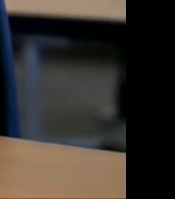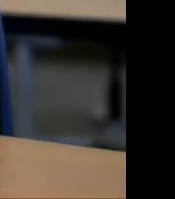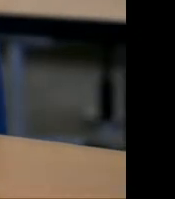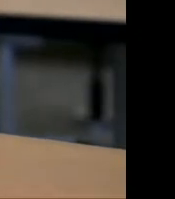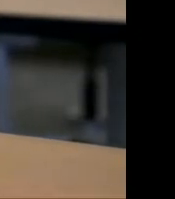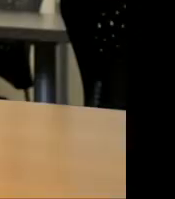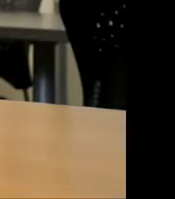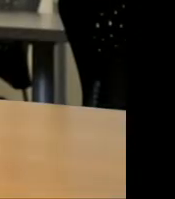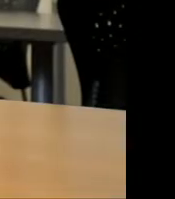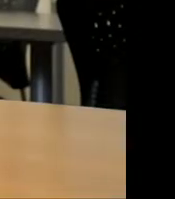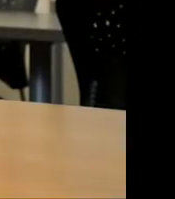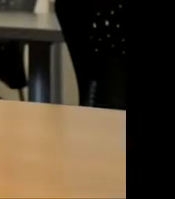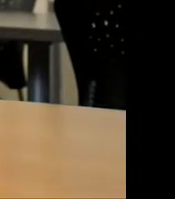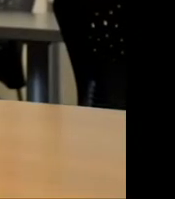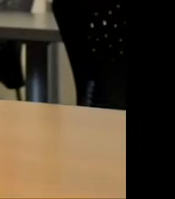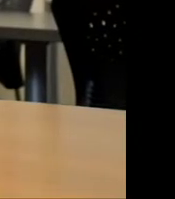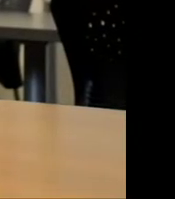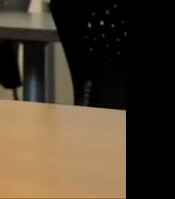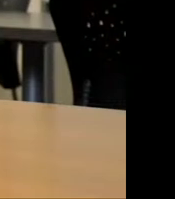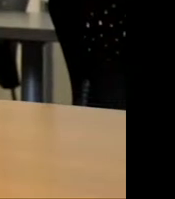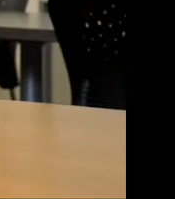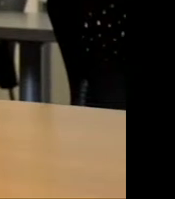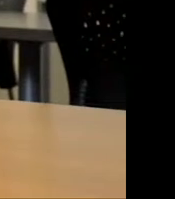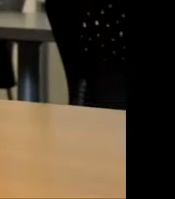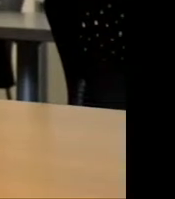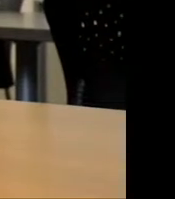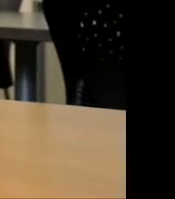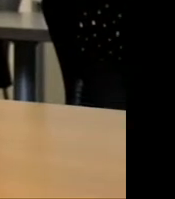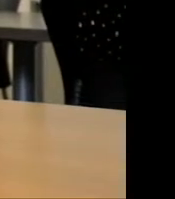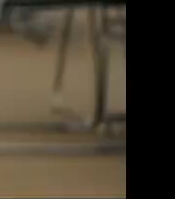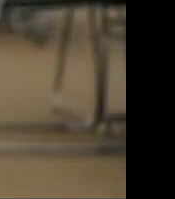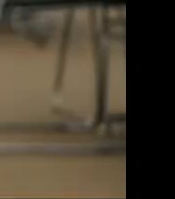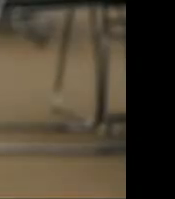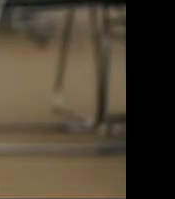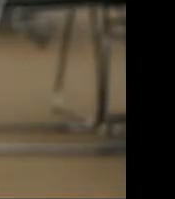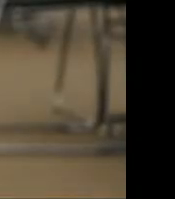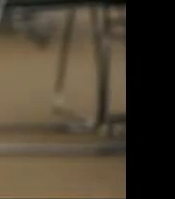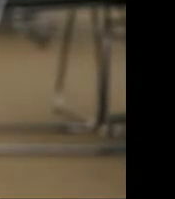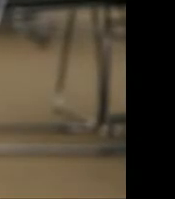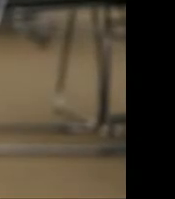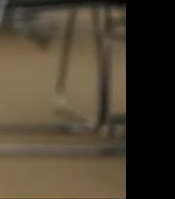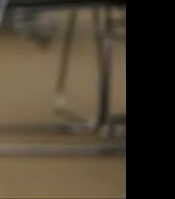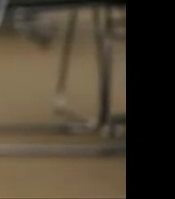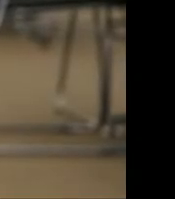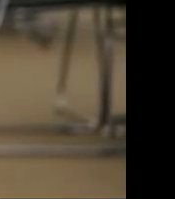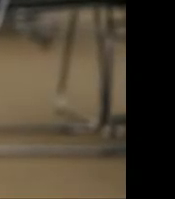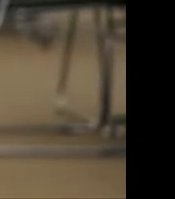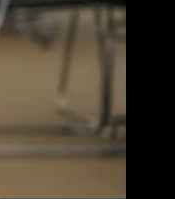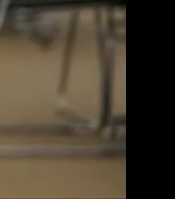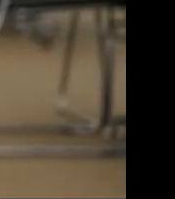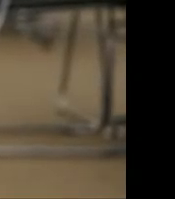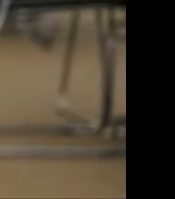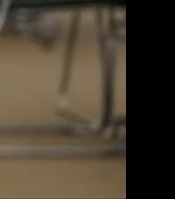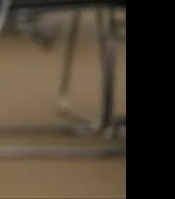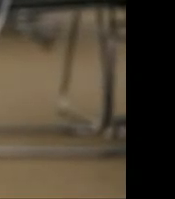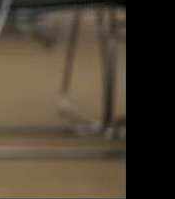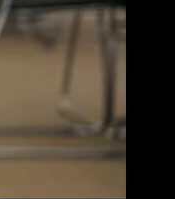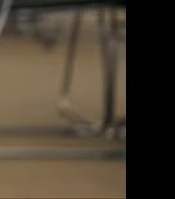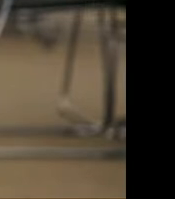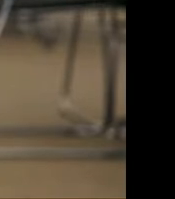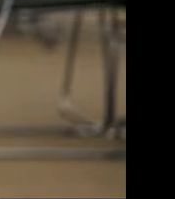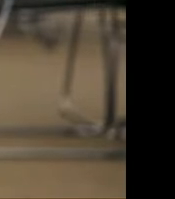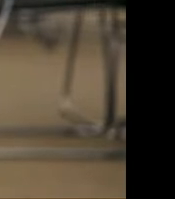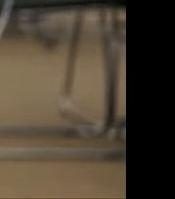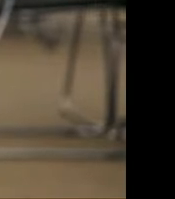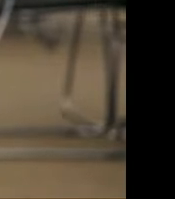4 hours a week and one incredibly overwhelming blue book, I found friends and community. I could not have done that class without the Student Success Center. The Stats Lab